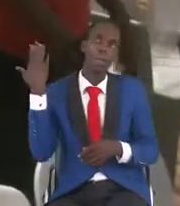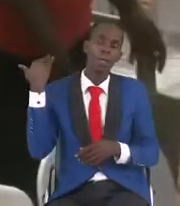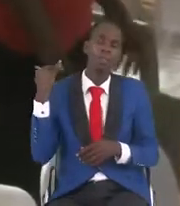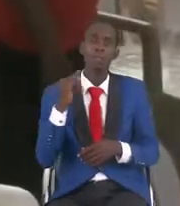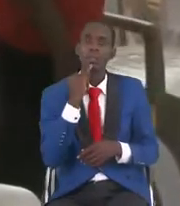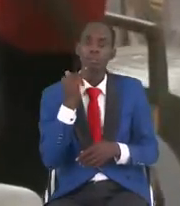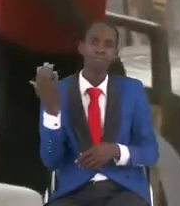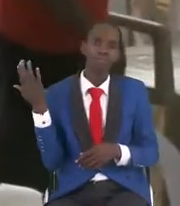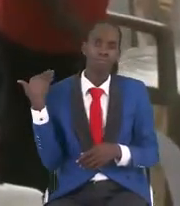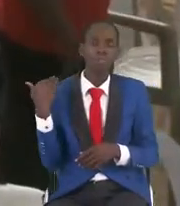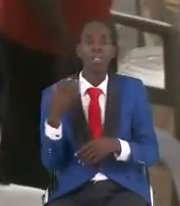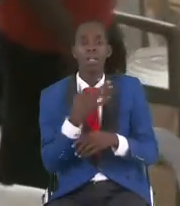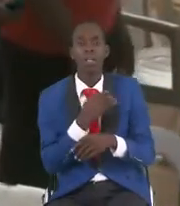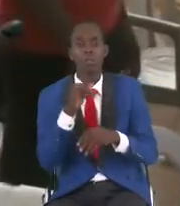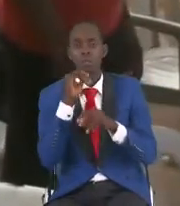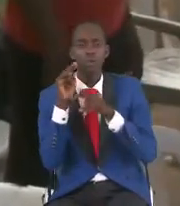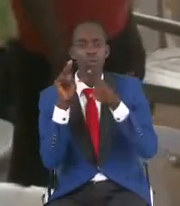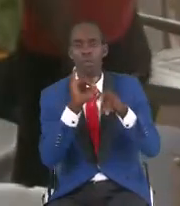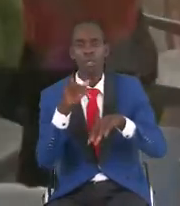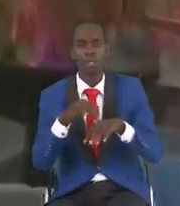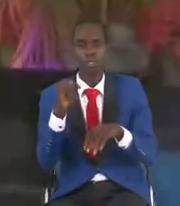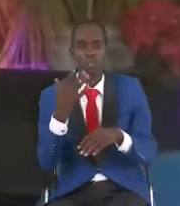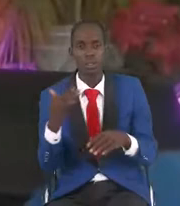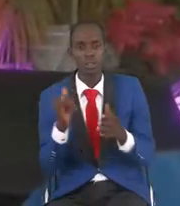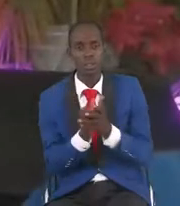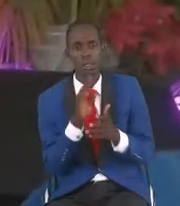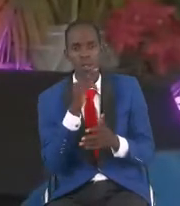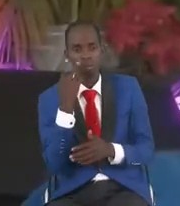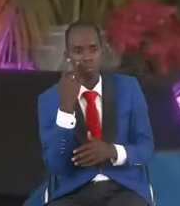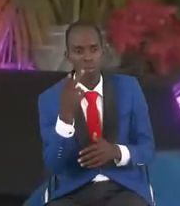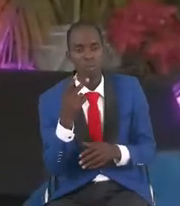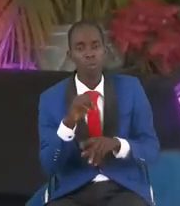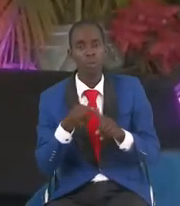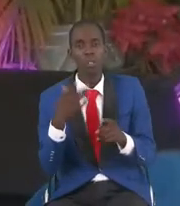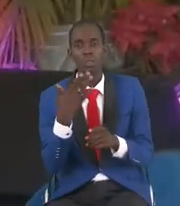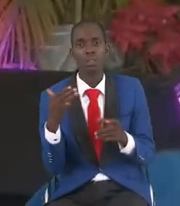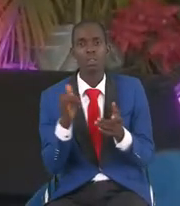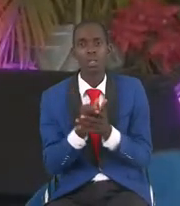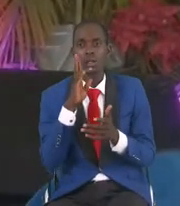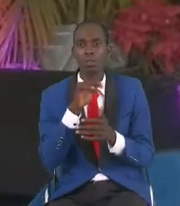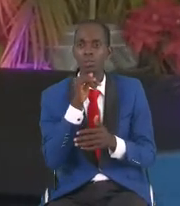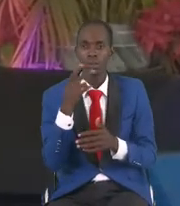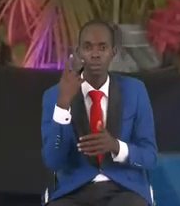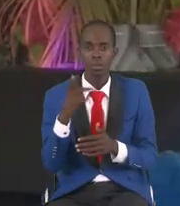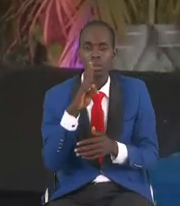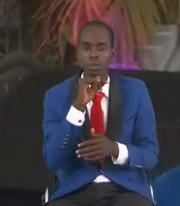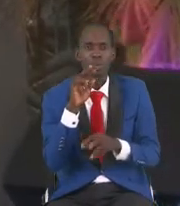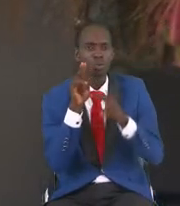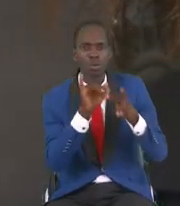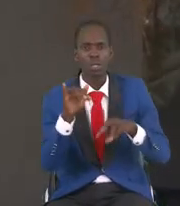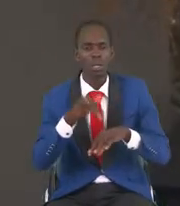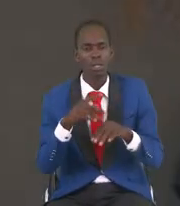not looking at the things which are seen. You're looking at the things which are not seen. You're not looking at the